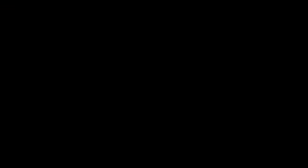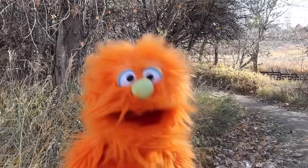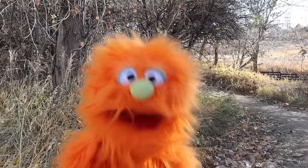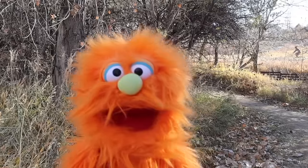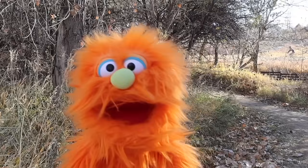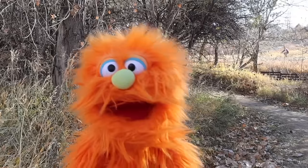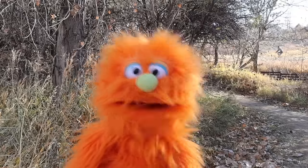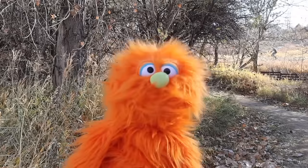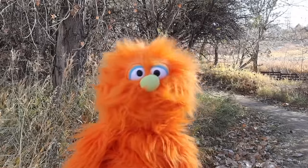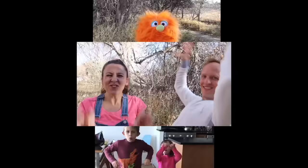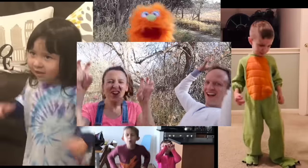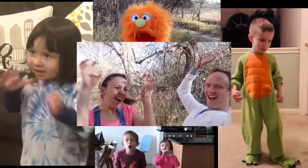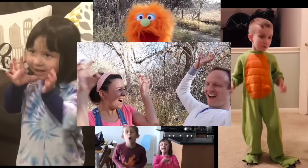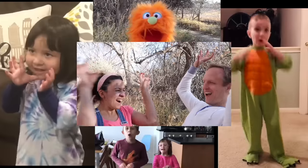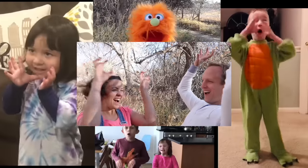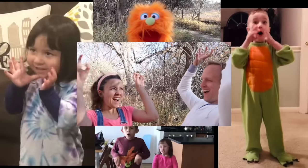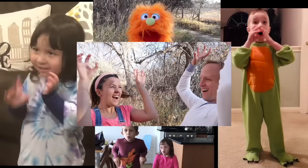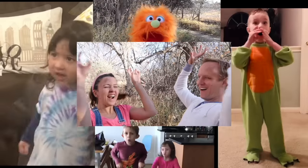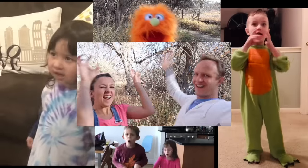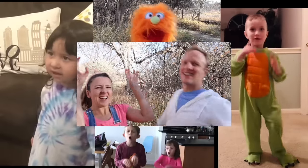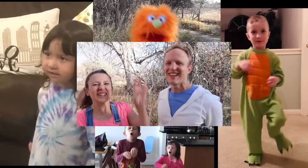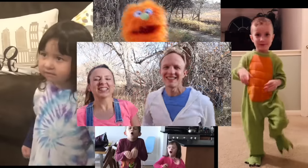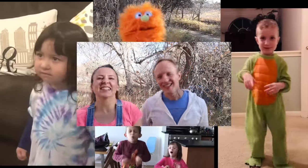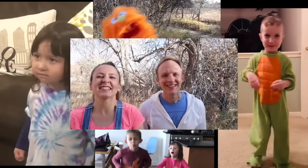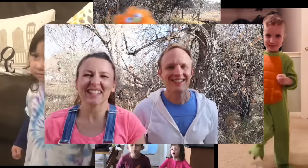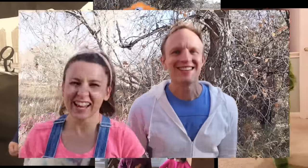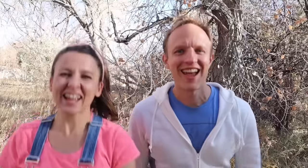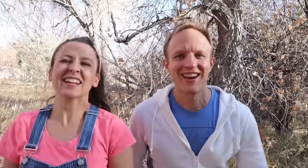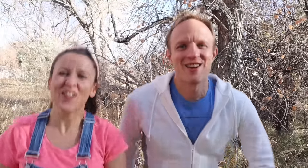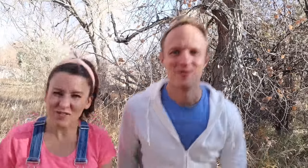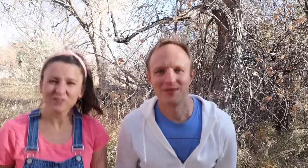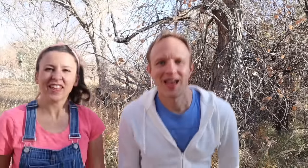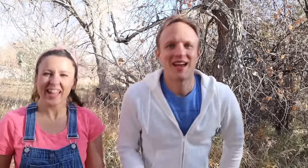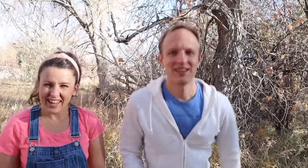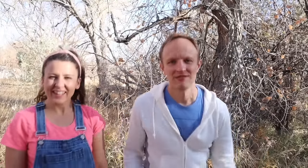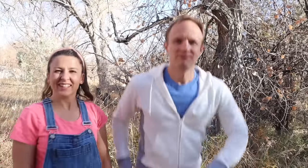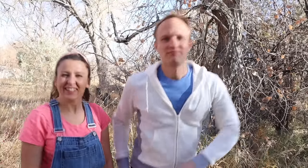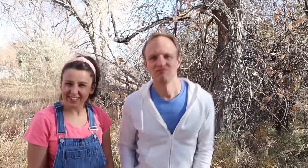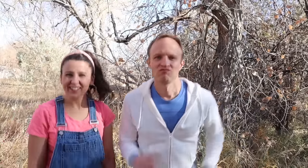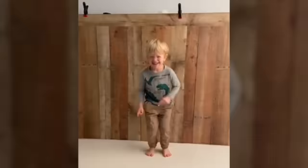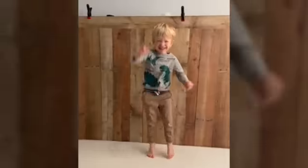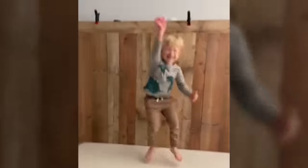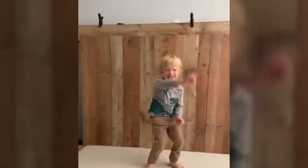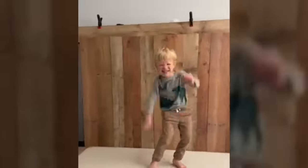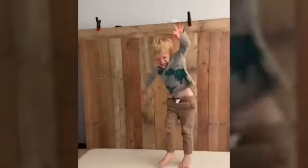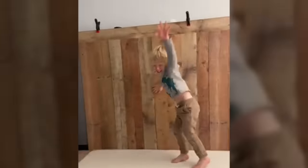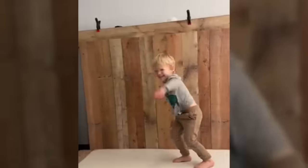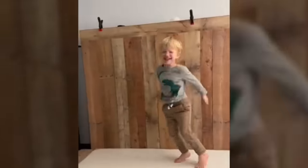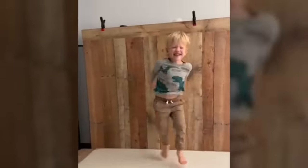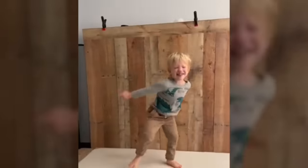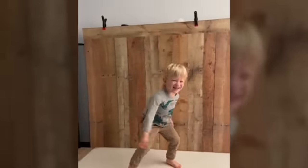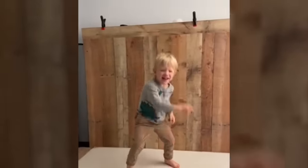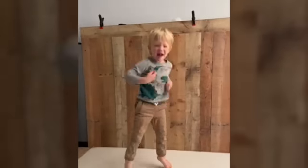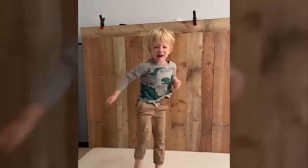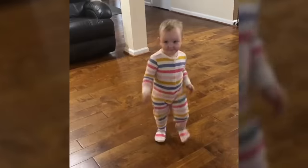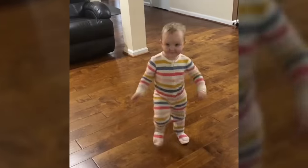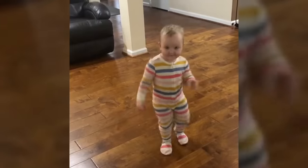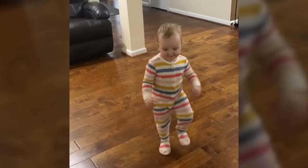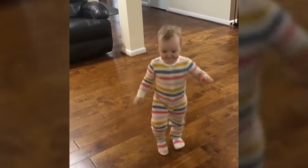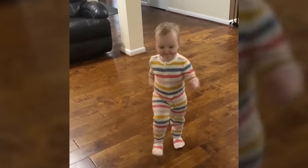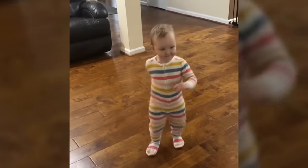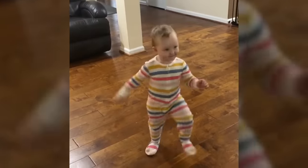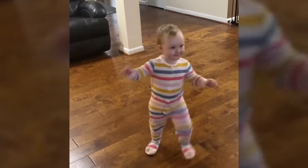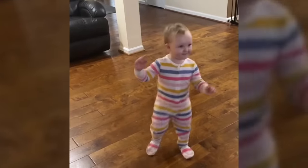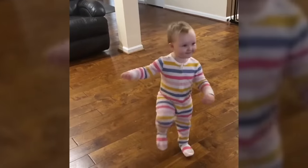roar. Roar, roar. Dino play. Stomp around, we're playing